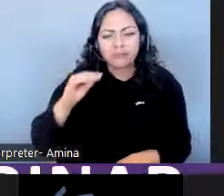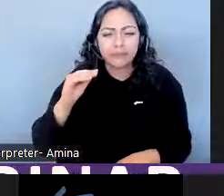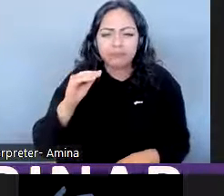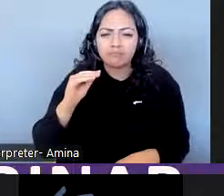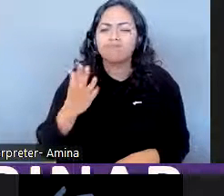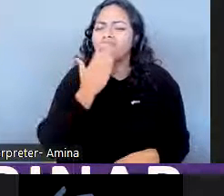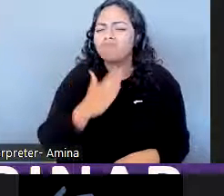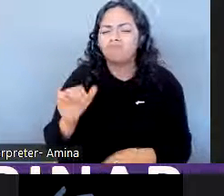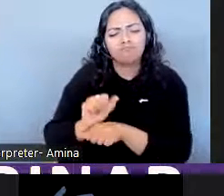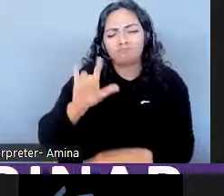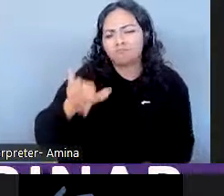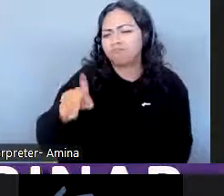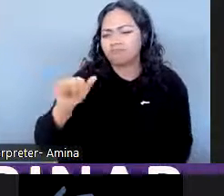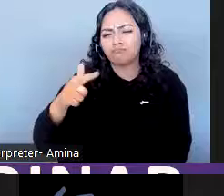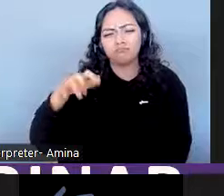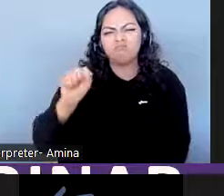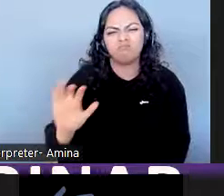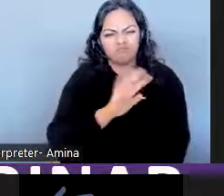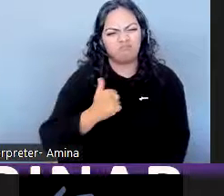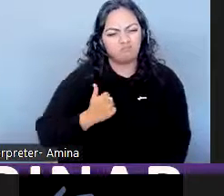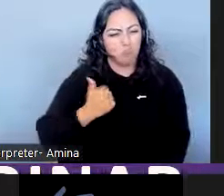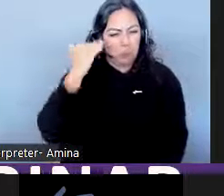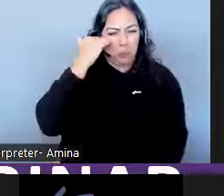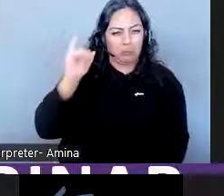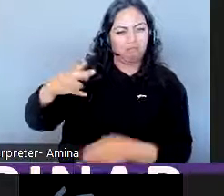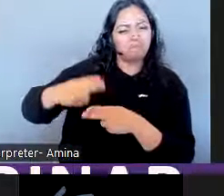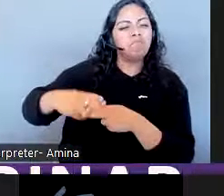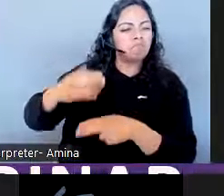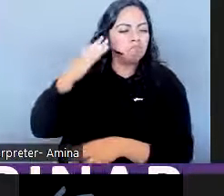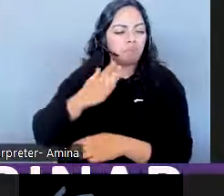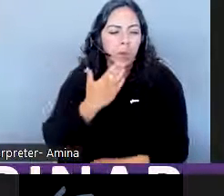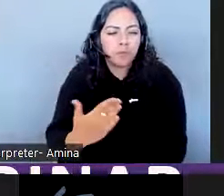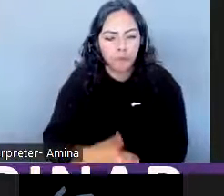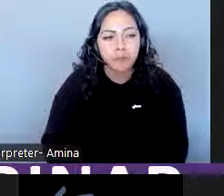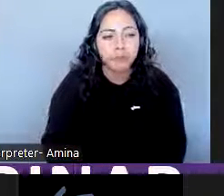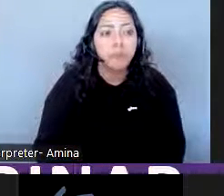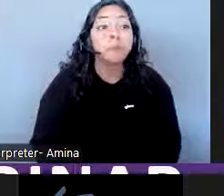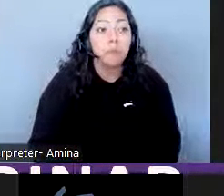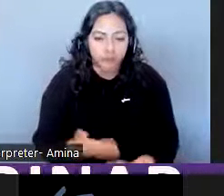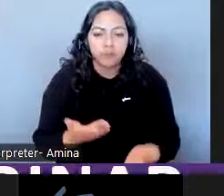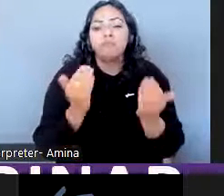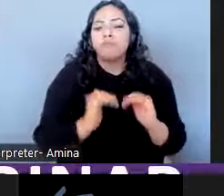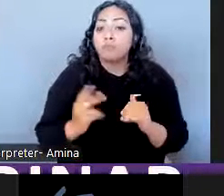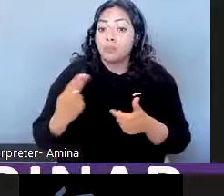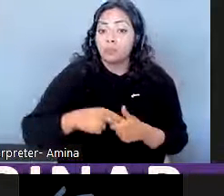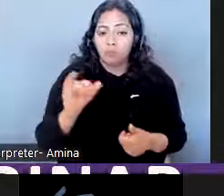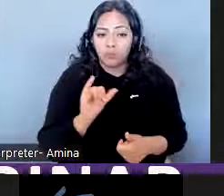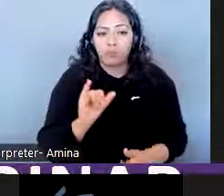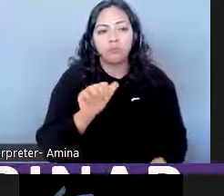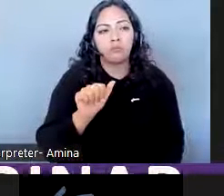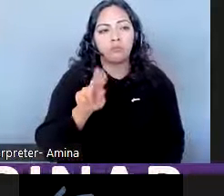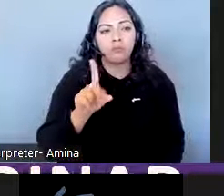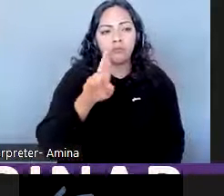are well known across Canada in that program. We also are joined with Audrey Reynolds, who's the Community